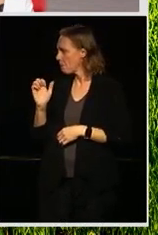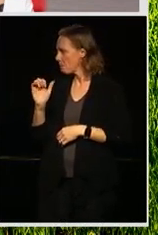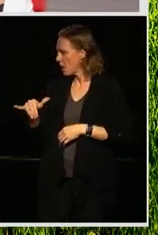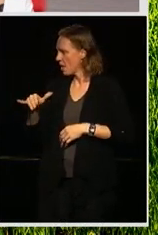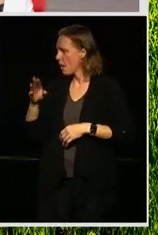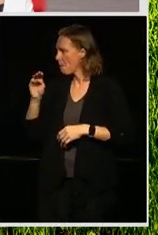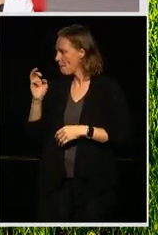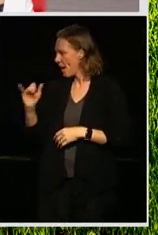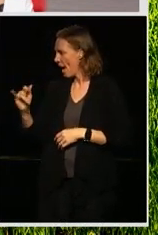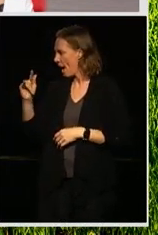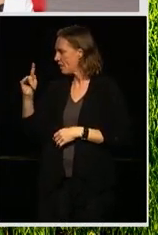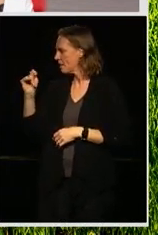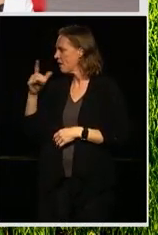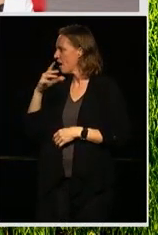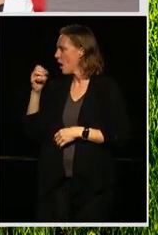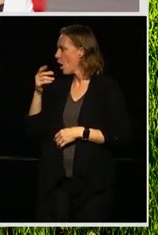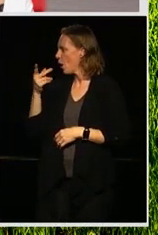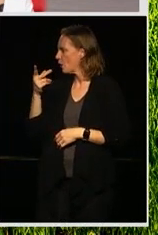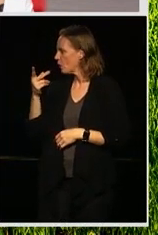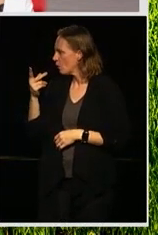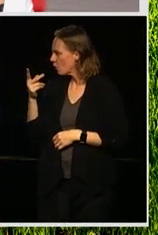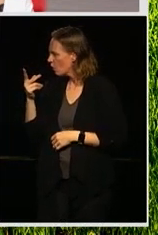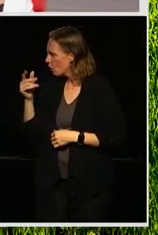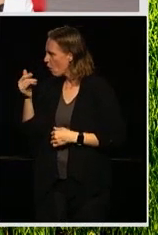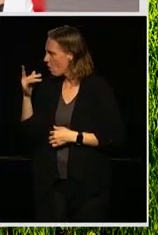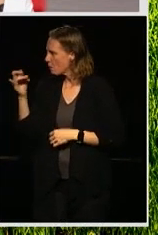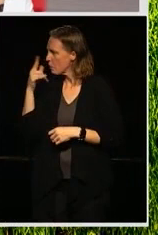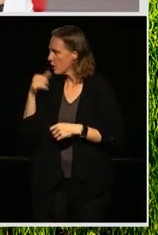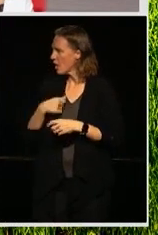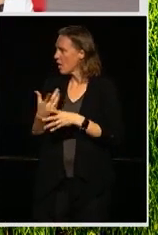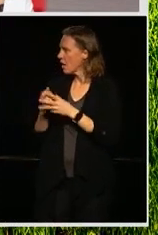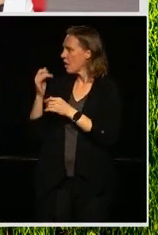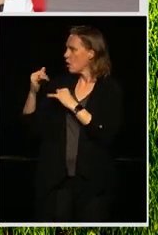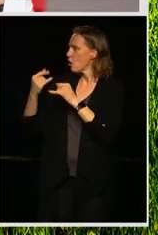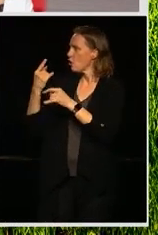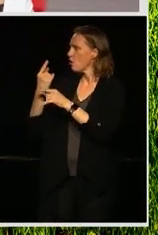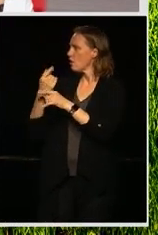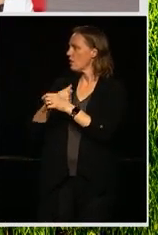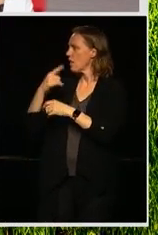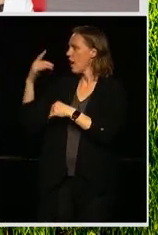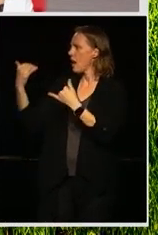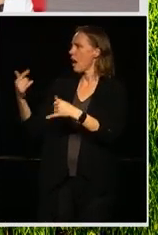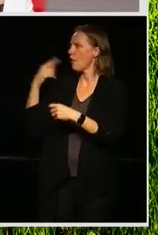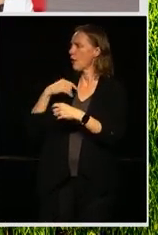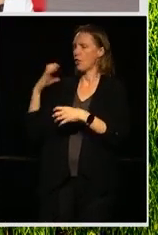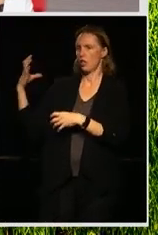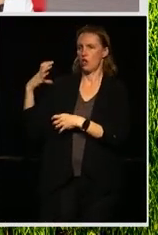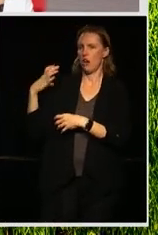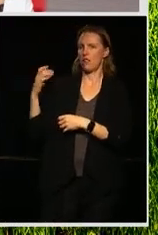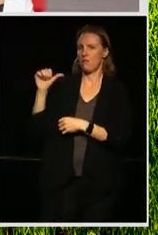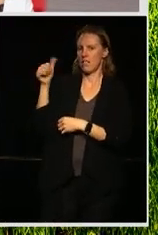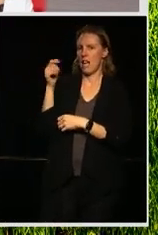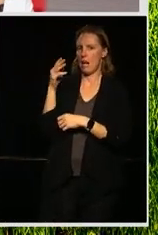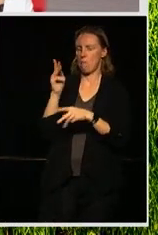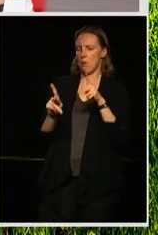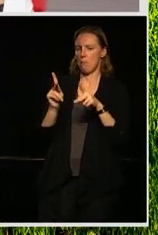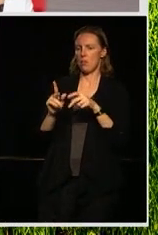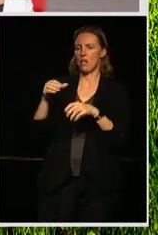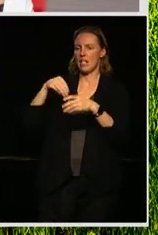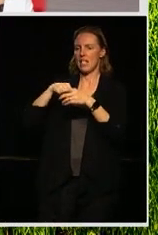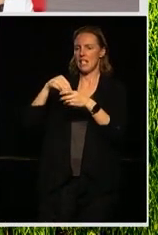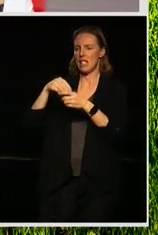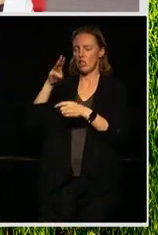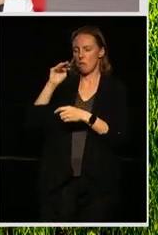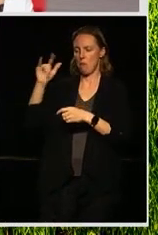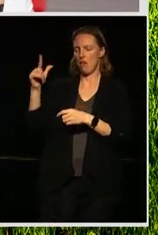State University in 2018 and 2019, and now they're in charge of 10 people at each mill, and Korn is in charge